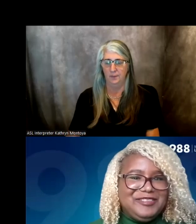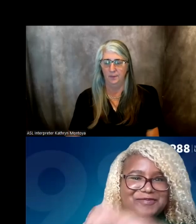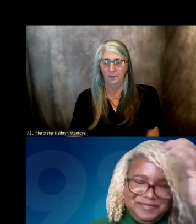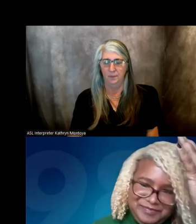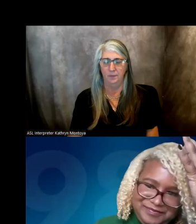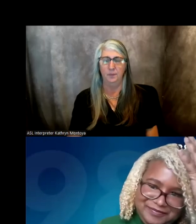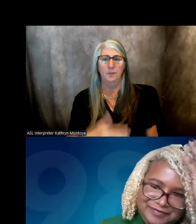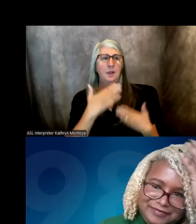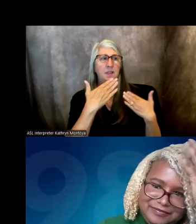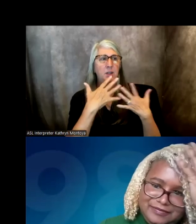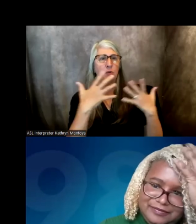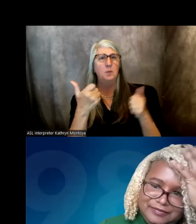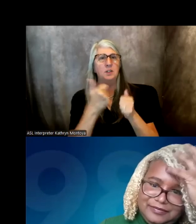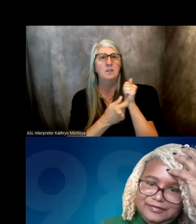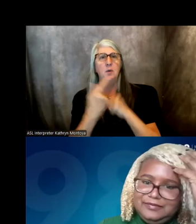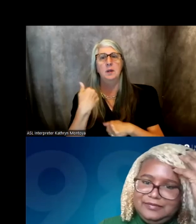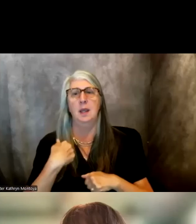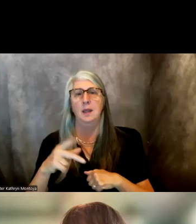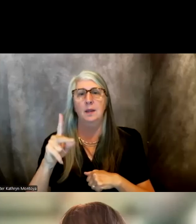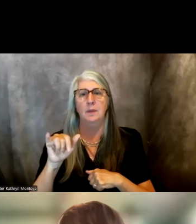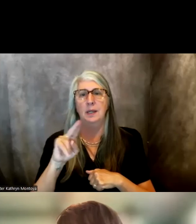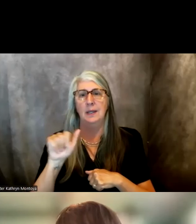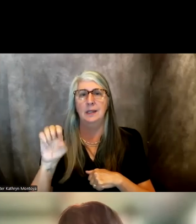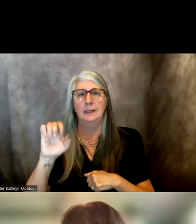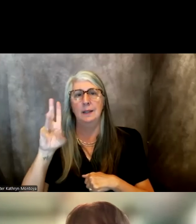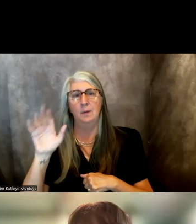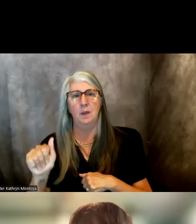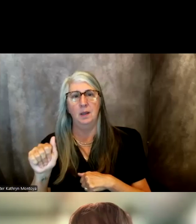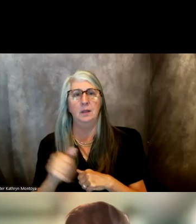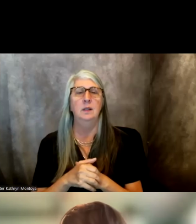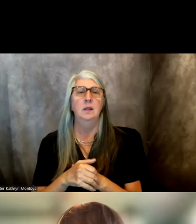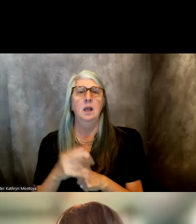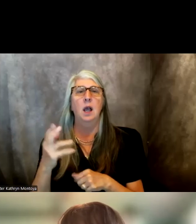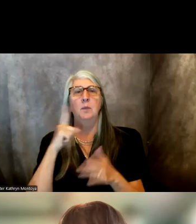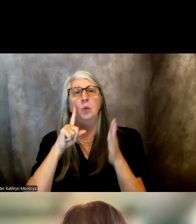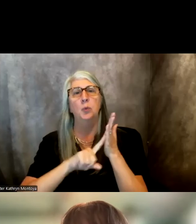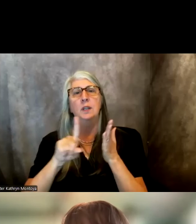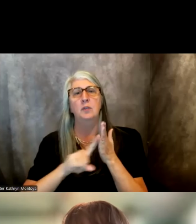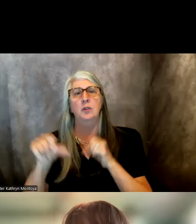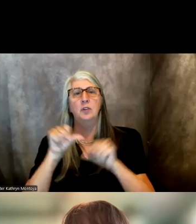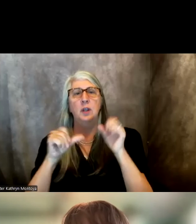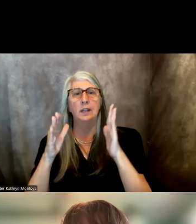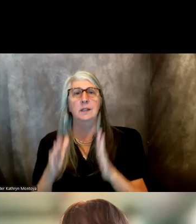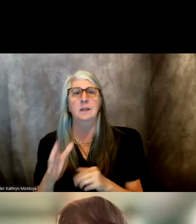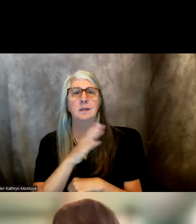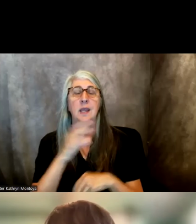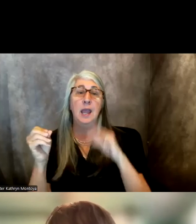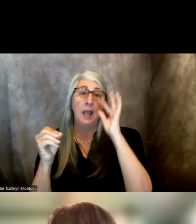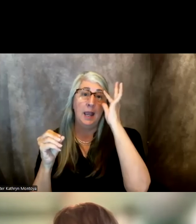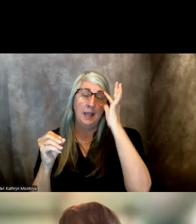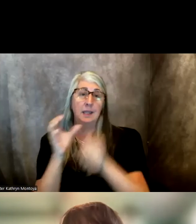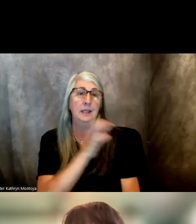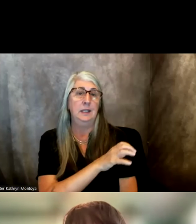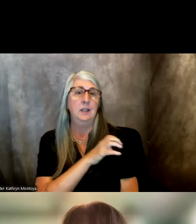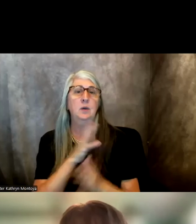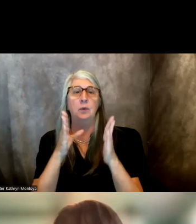Thank you so much, everyone. My name is Tina Soma. I use she, her pronouns. I'm a research scientist and clinical implementation consultant over at Listen. Today, I'm going